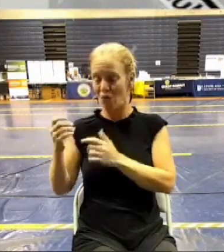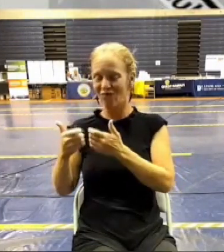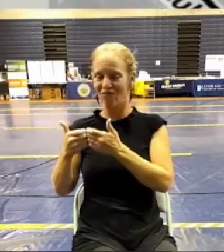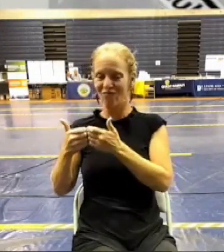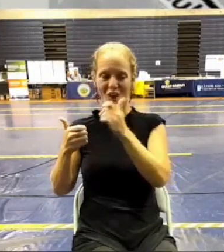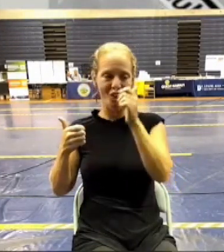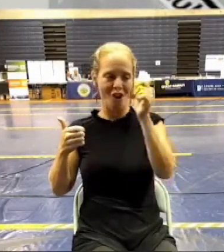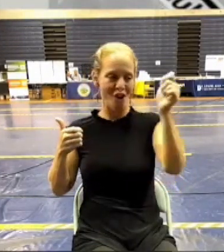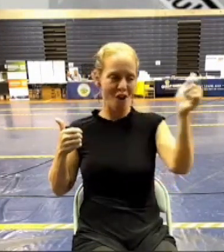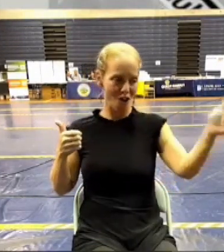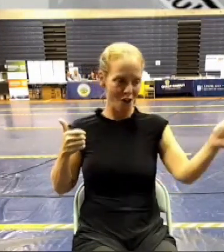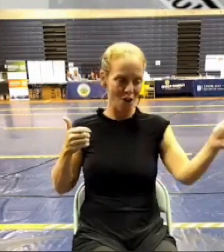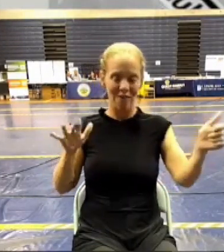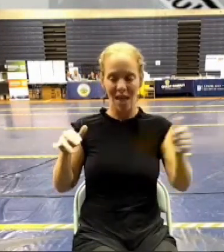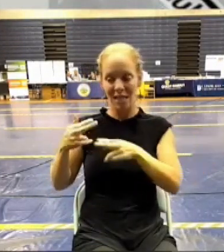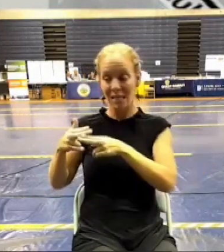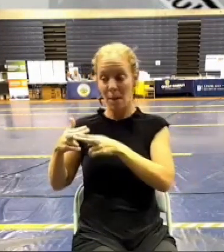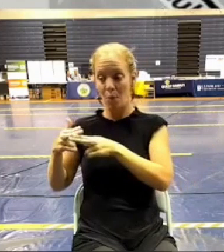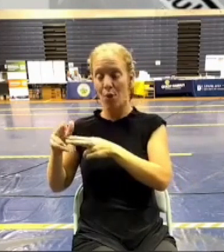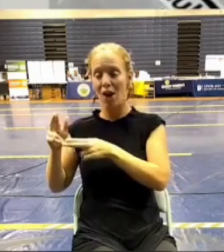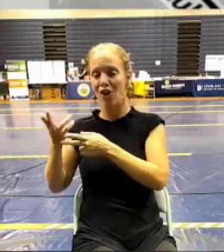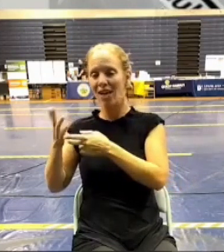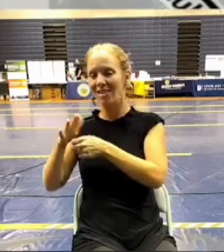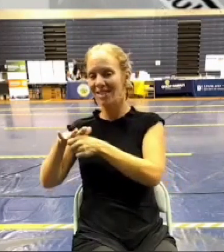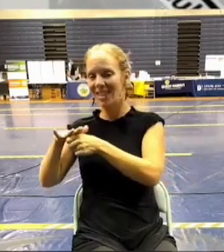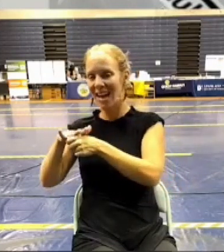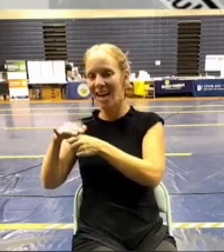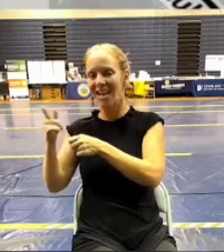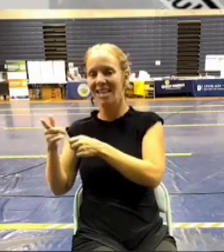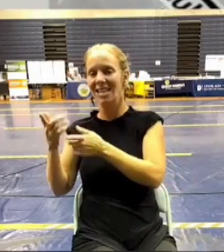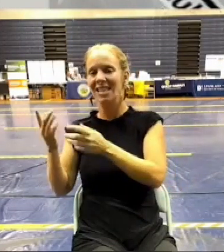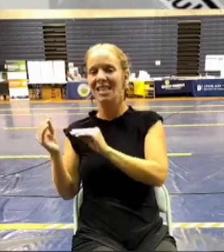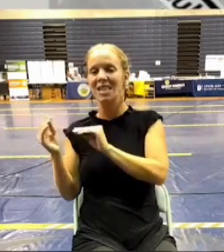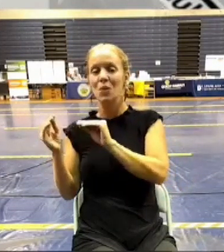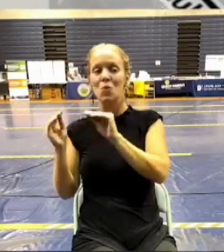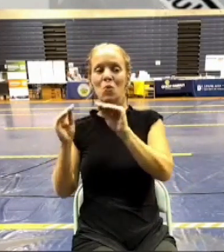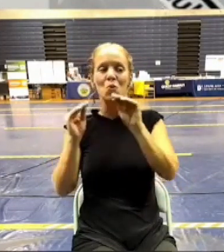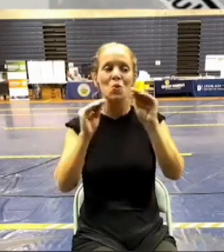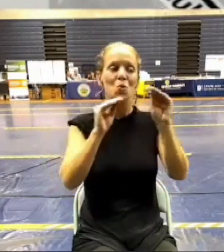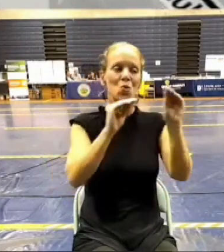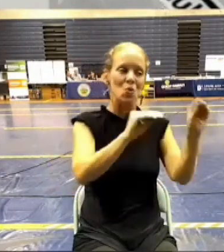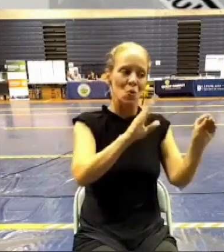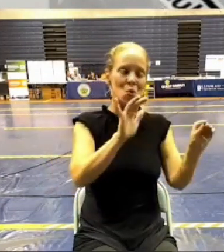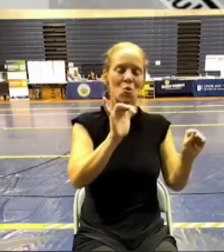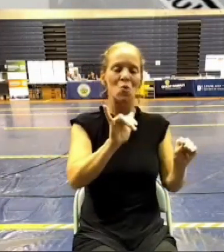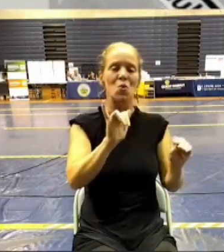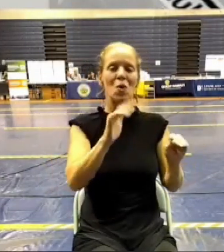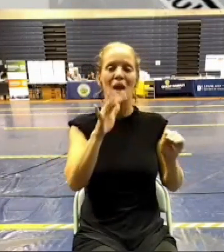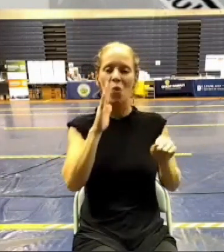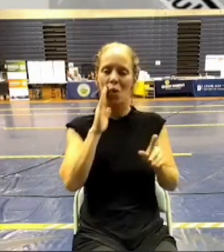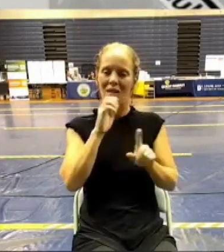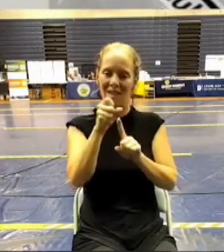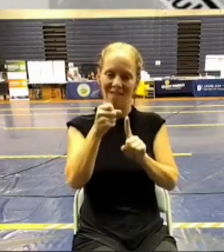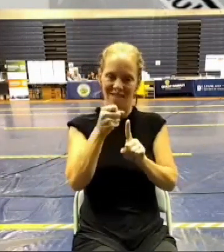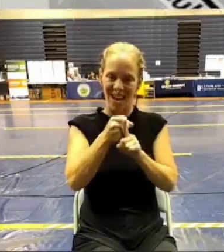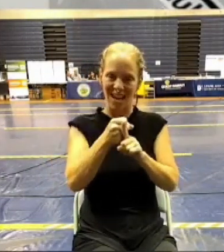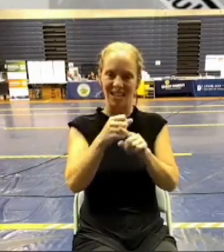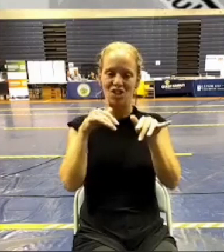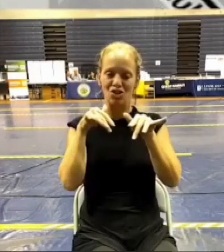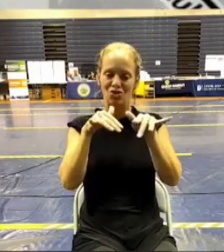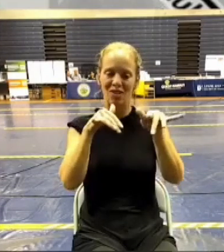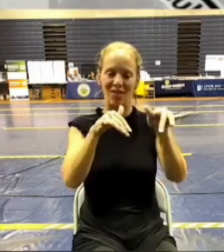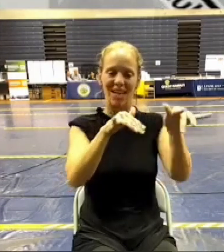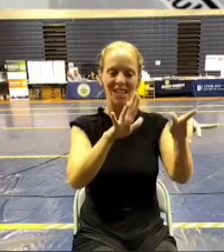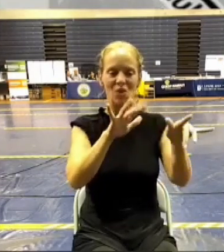TDS, and there's going to be, we anticipate, major traffic impacts, which includes roadway